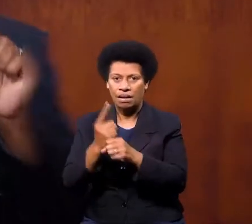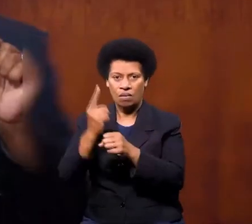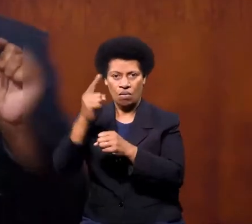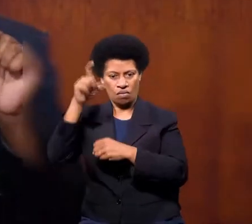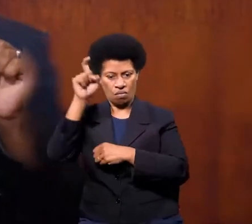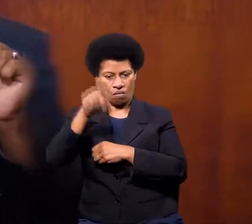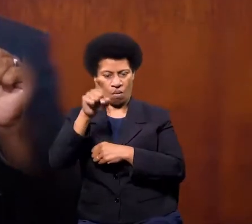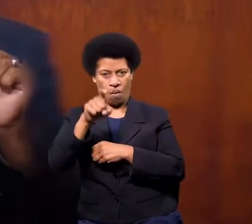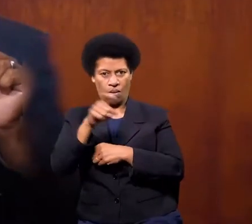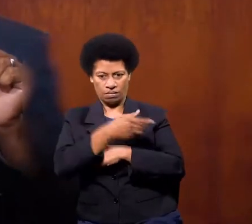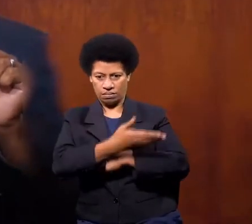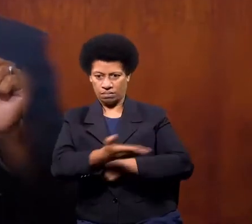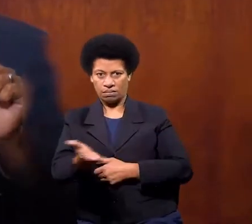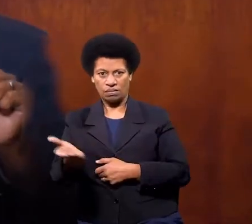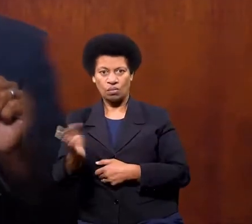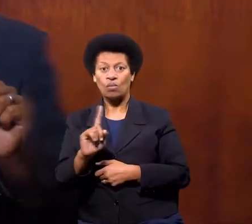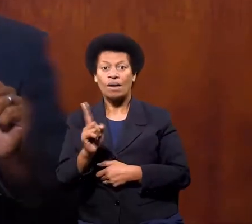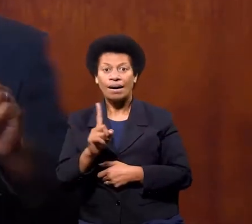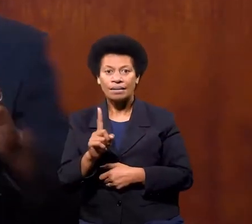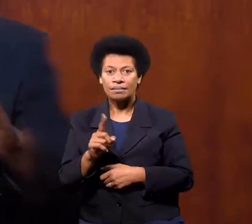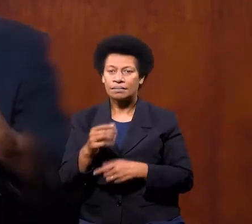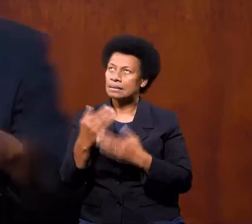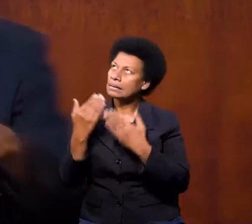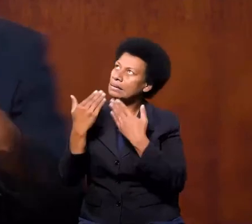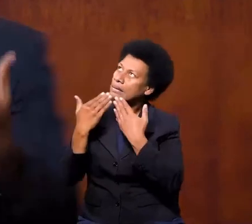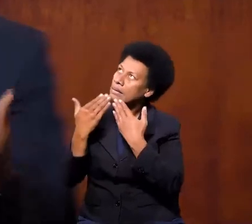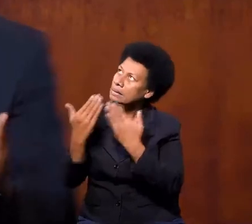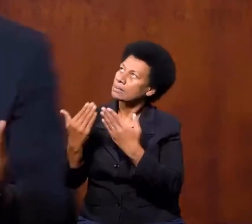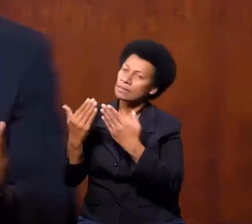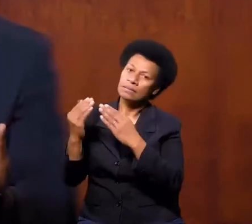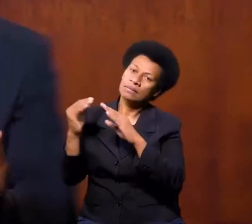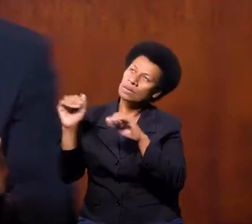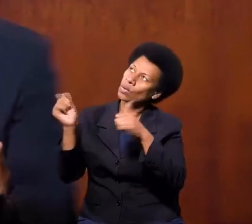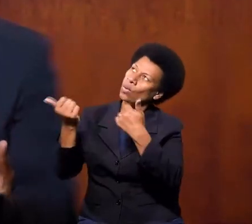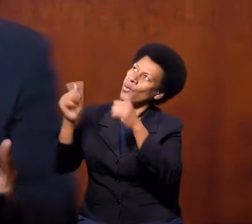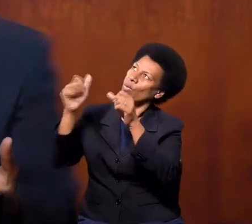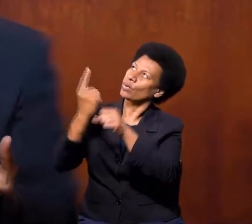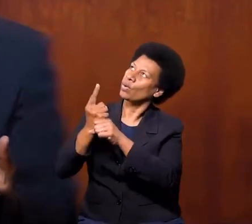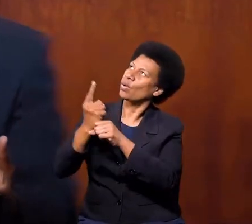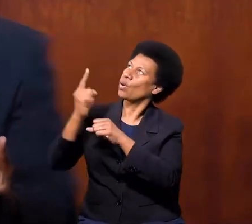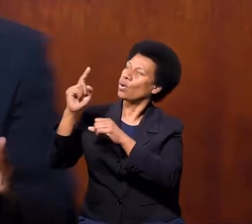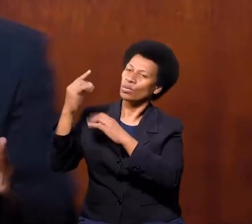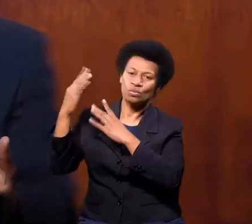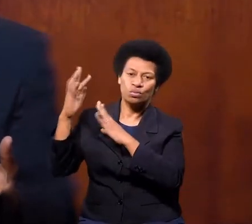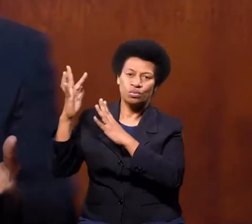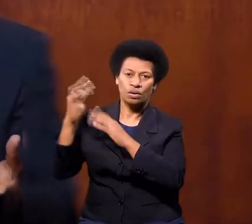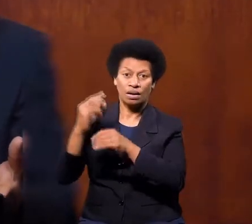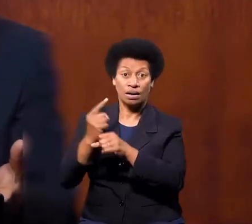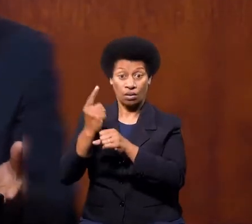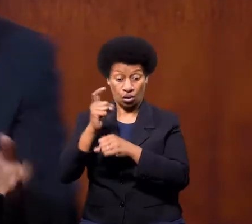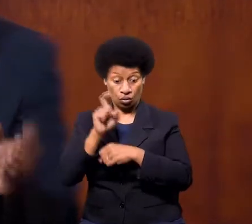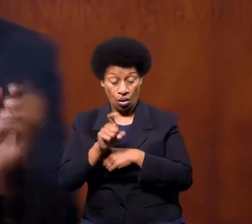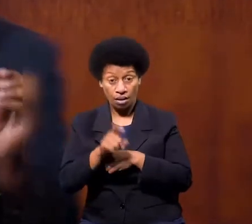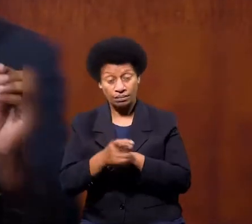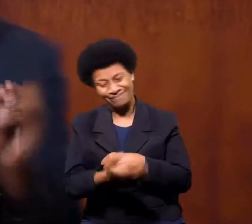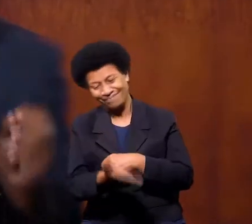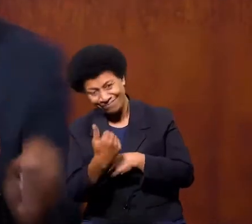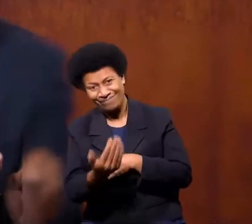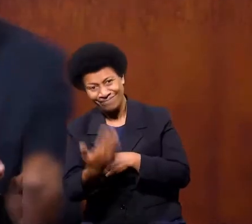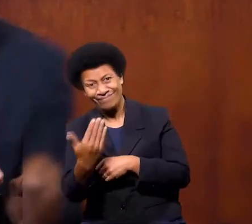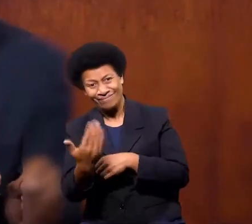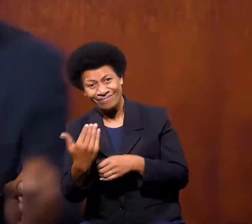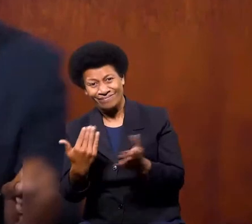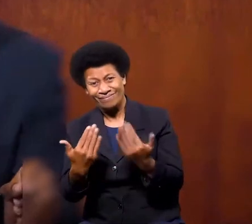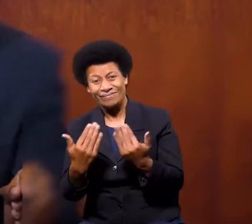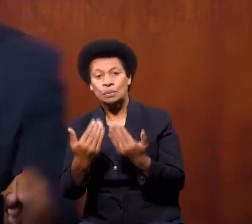a call from God to fear God, means to give glory to God. It means it's calling everyone to come back to the